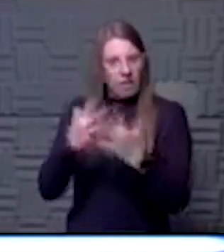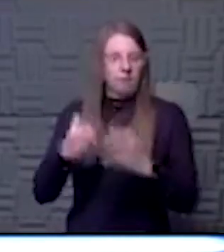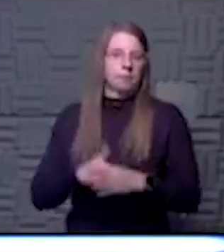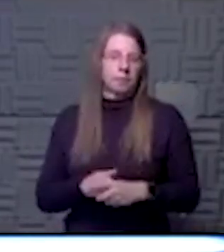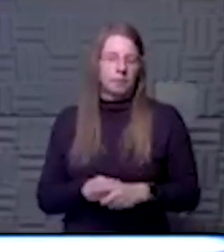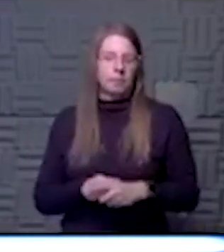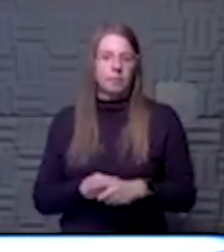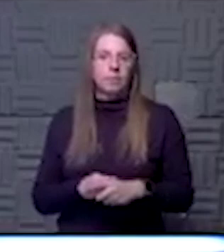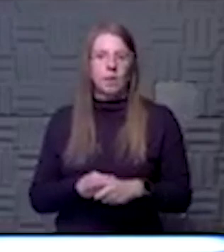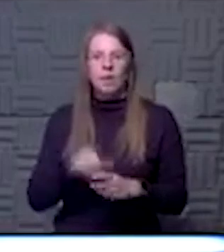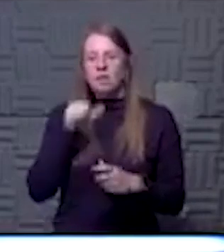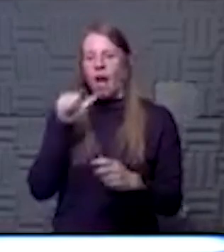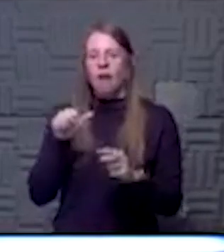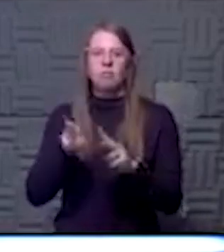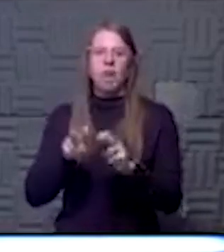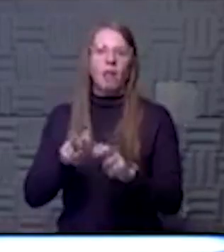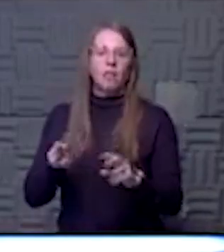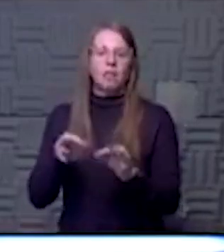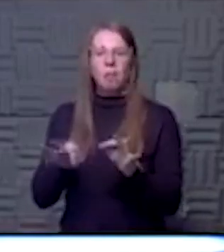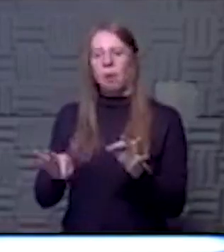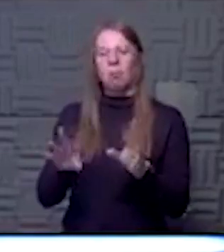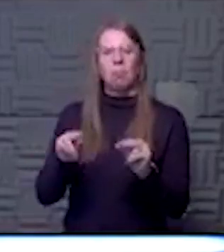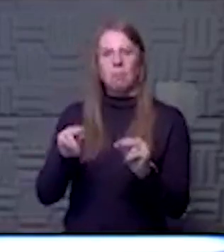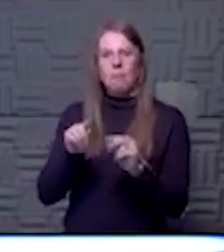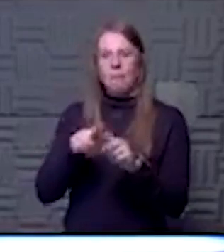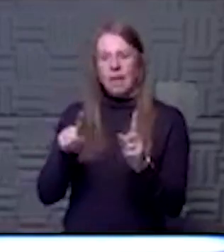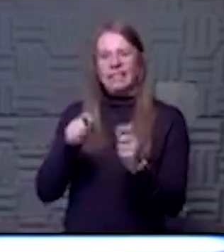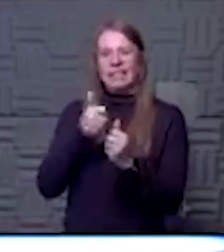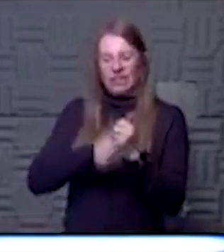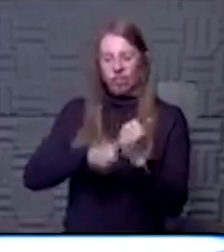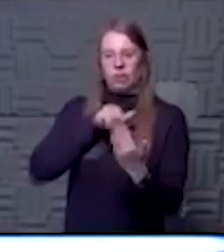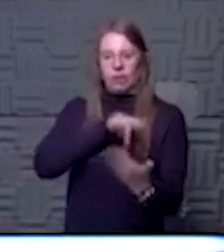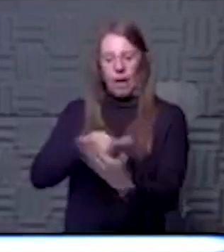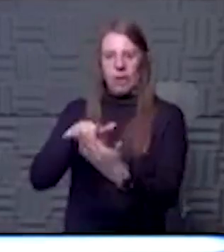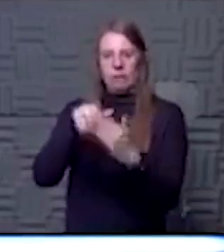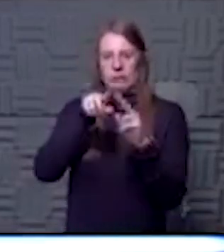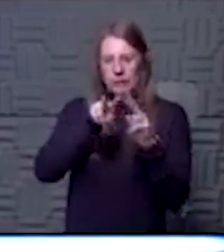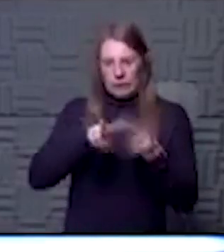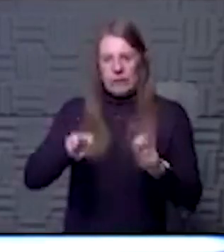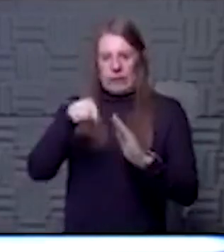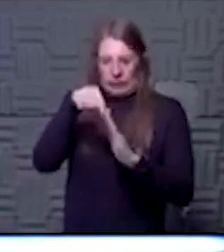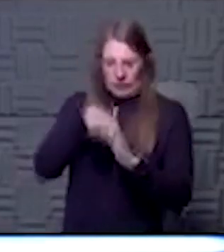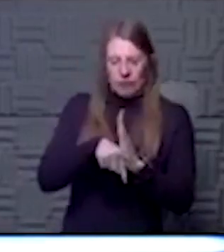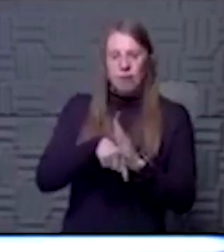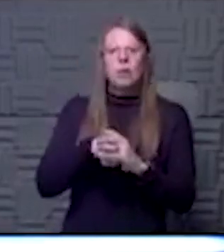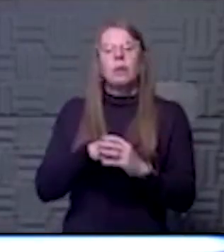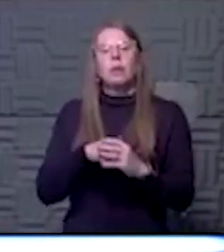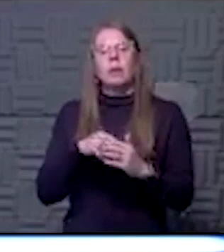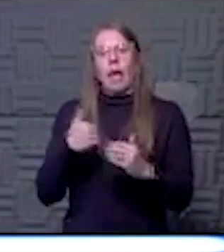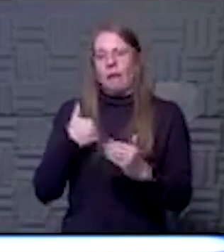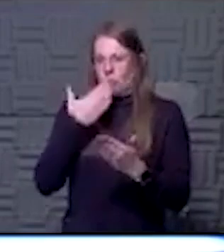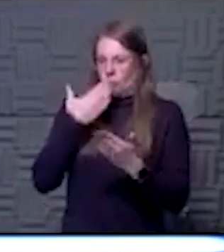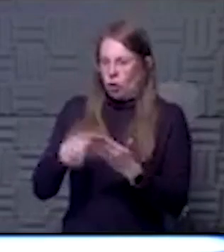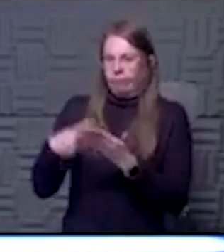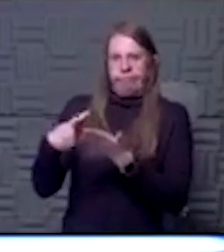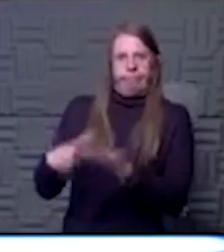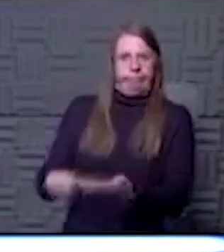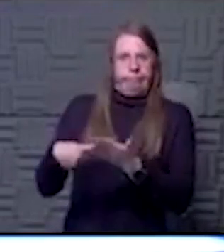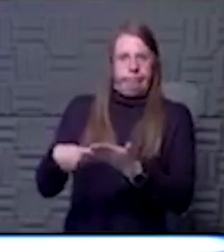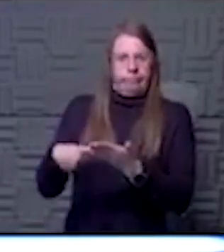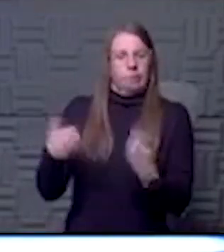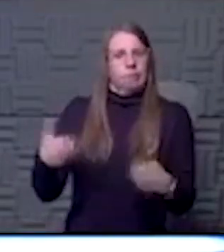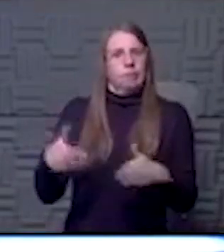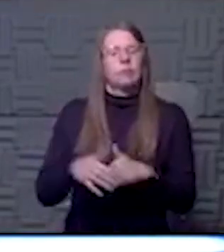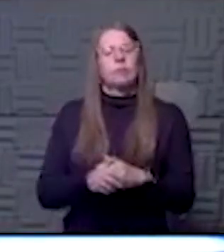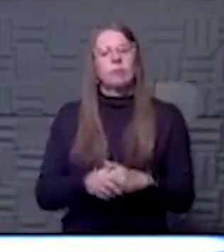at a meta-analysis, but looking deeply into each and every study and having good, solid debate. So I'll be real interested to